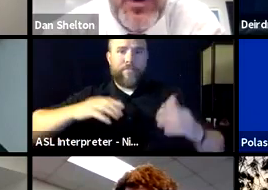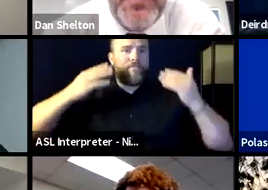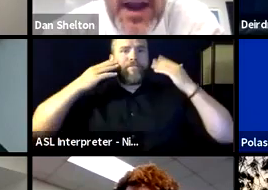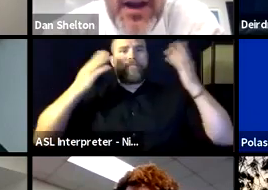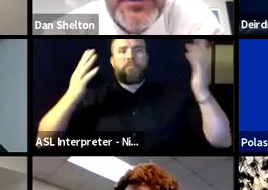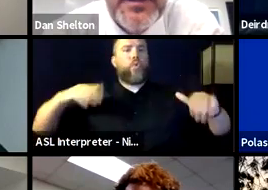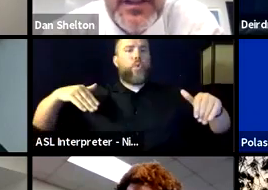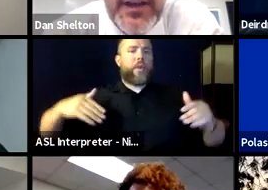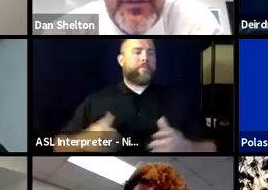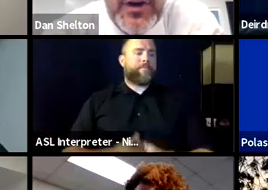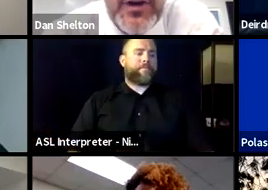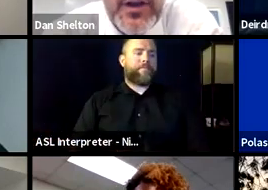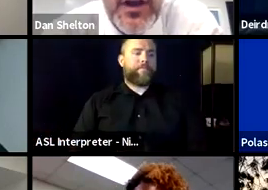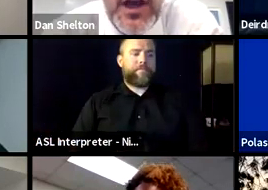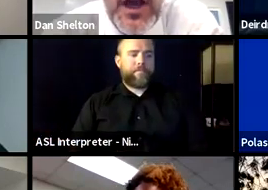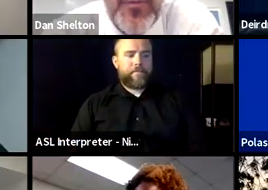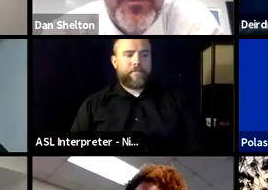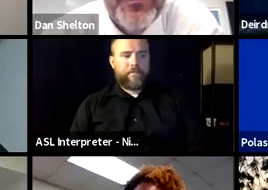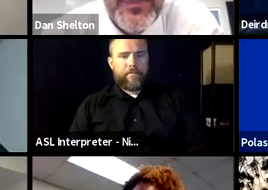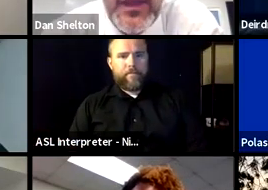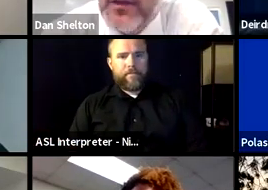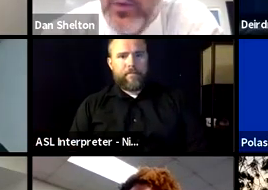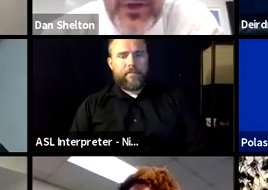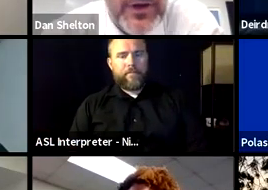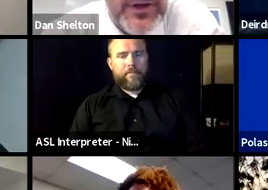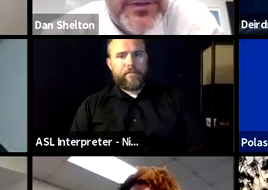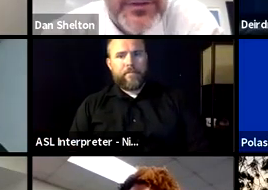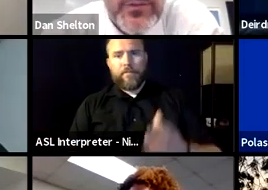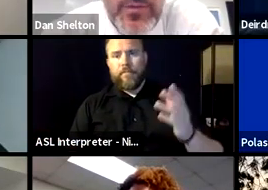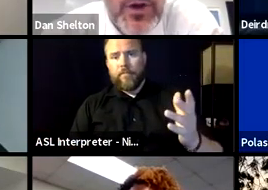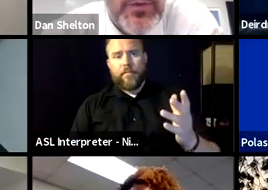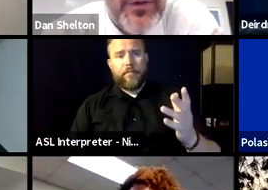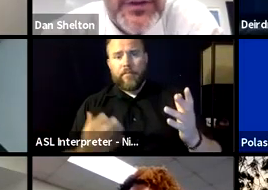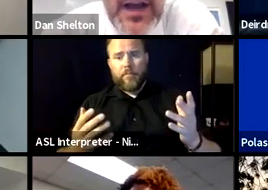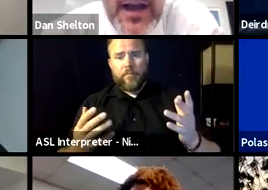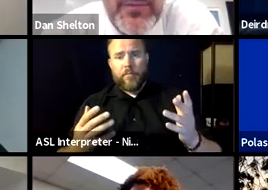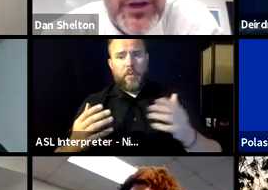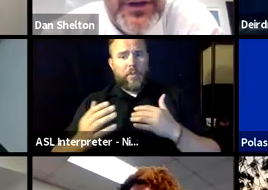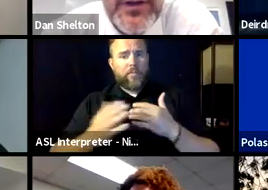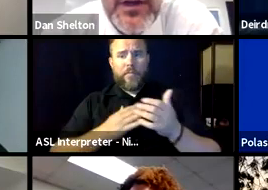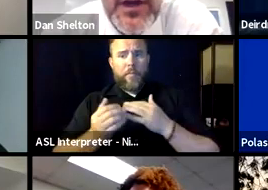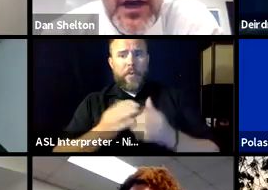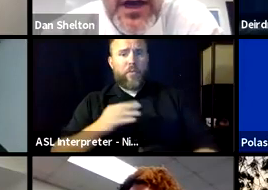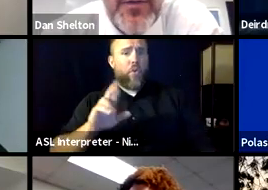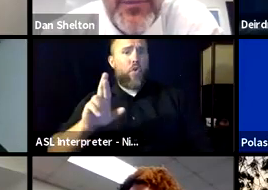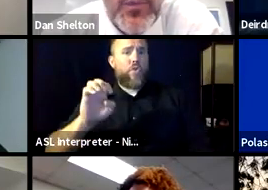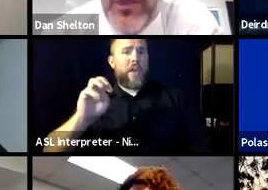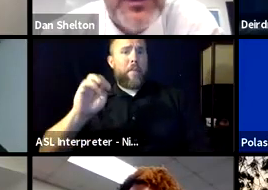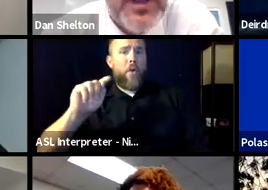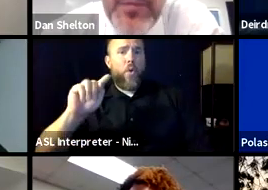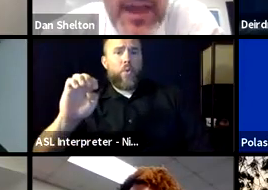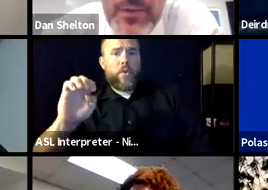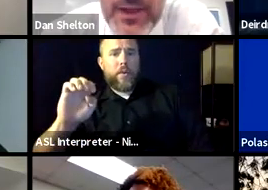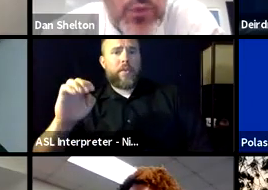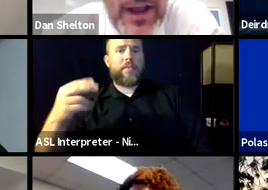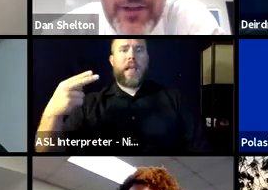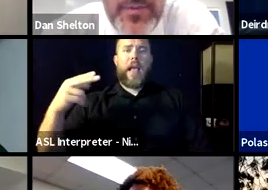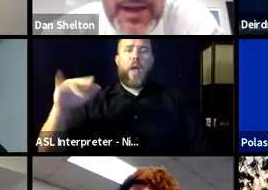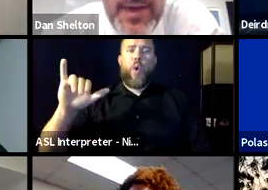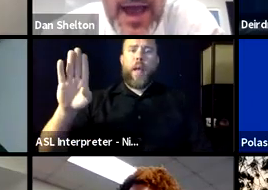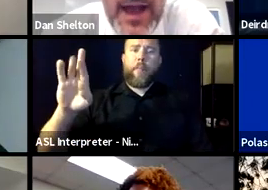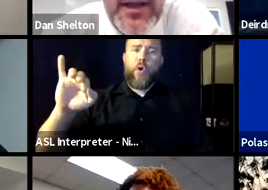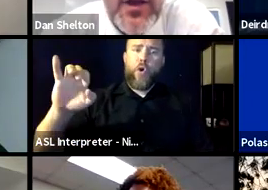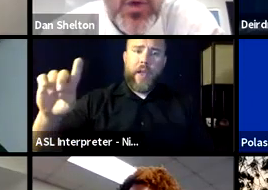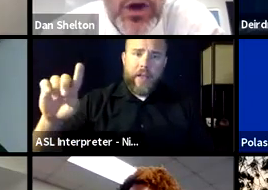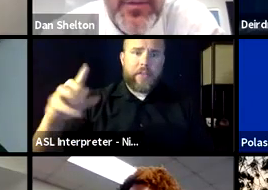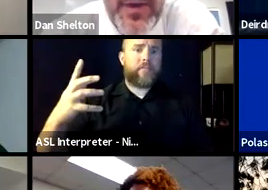be prepared to deliver, whether it's remote, whether it's hybrid, whether someday we can bring